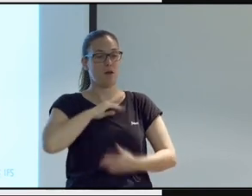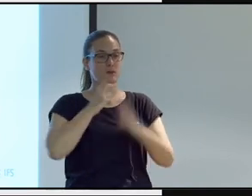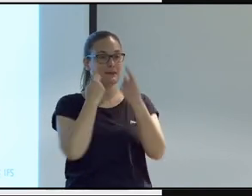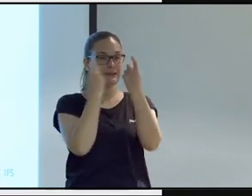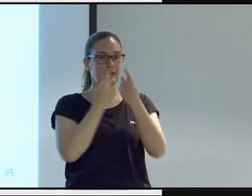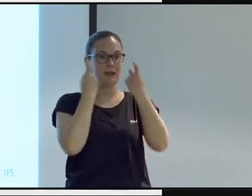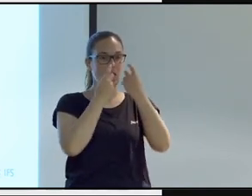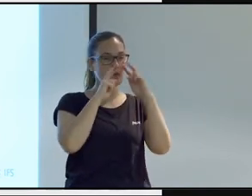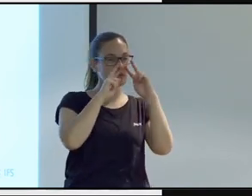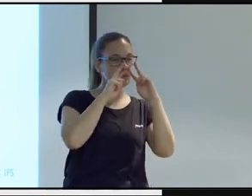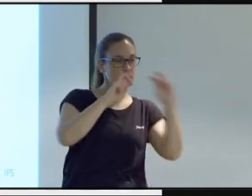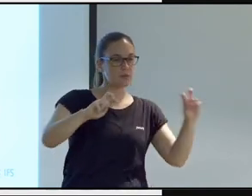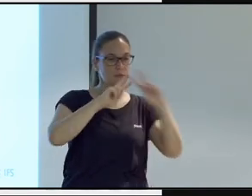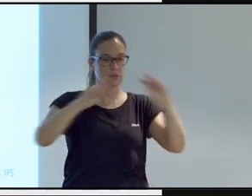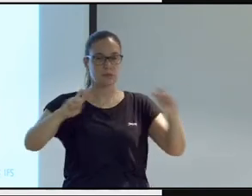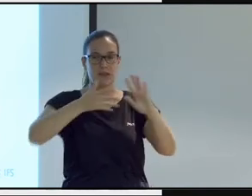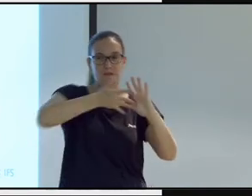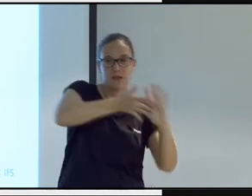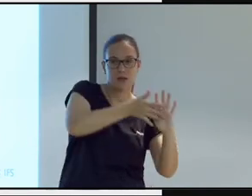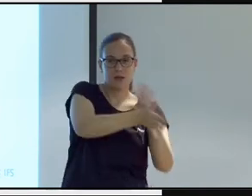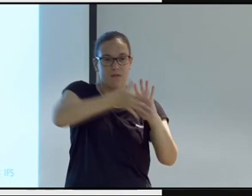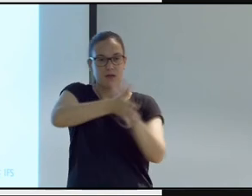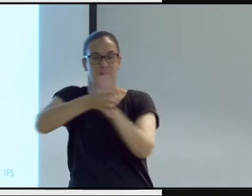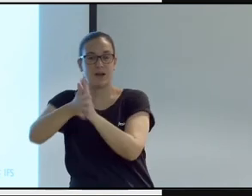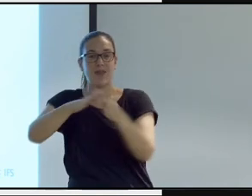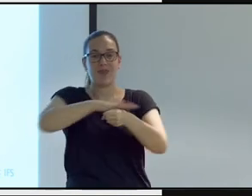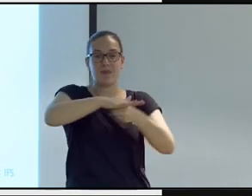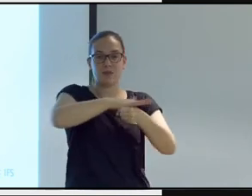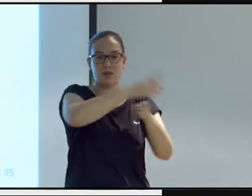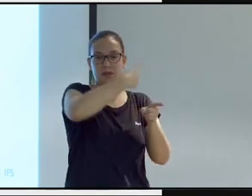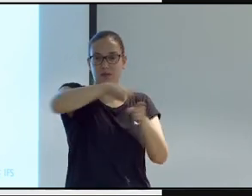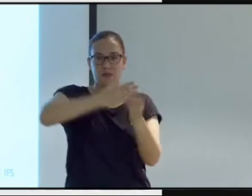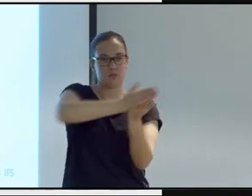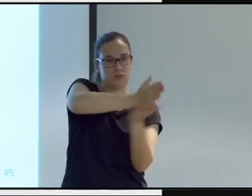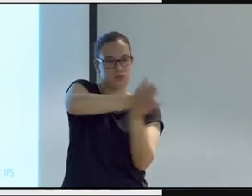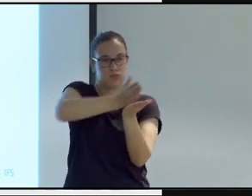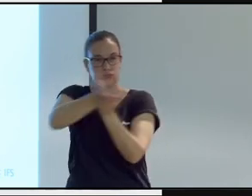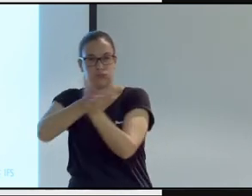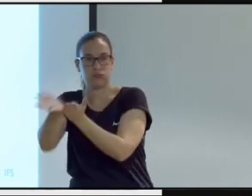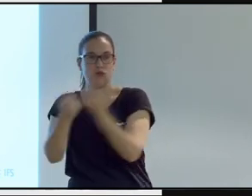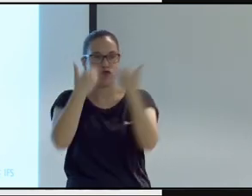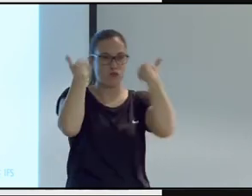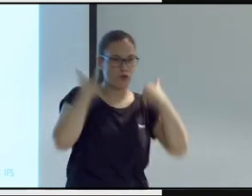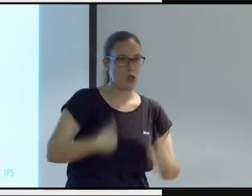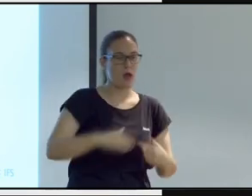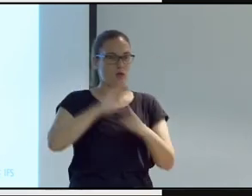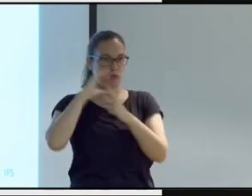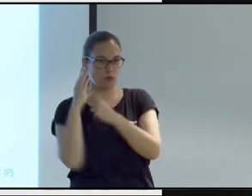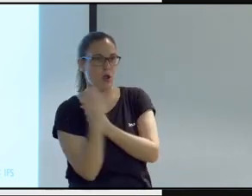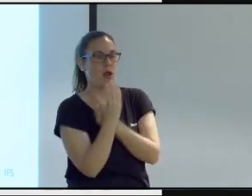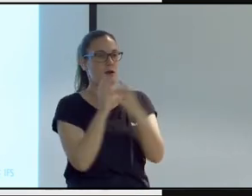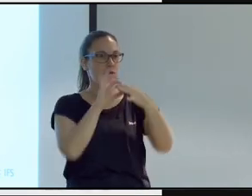in different dimensions. So we go from our physical to